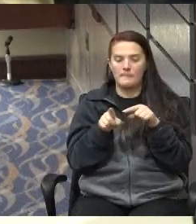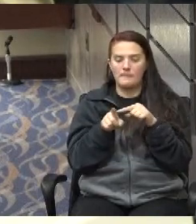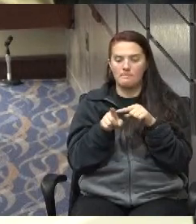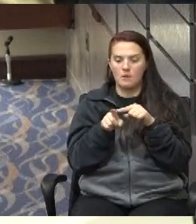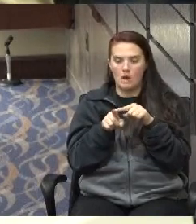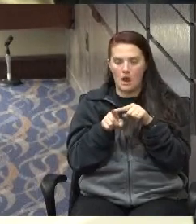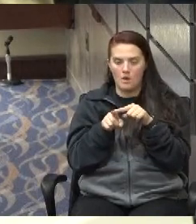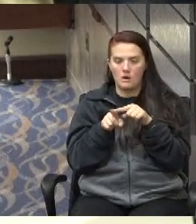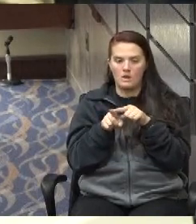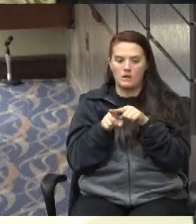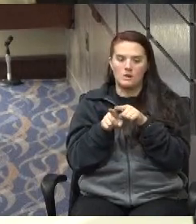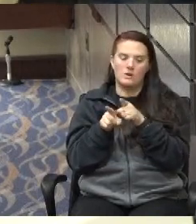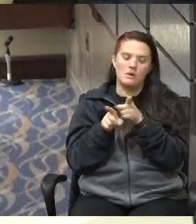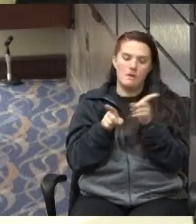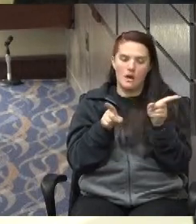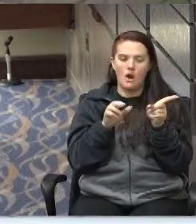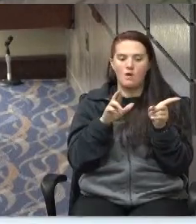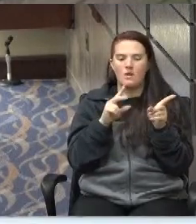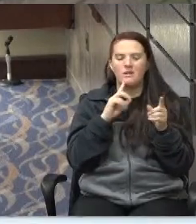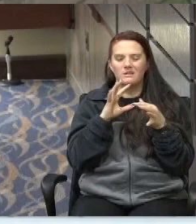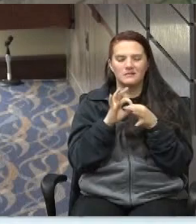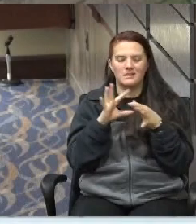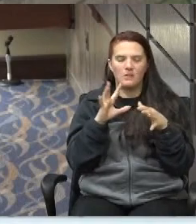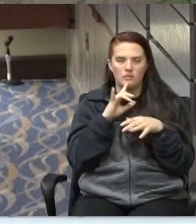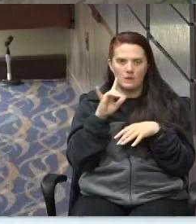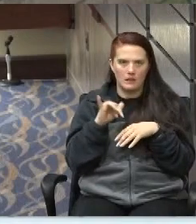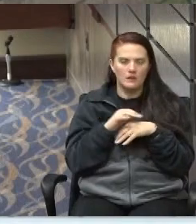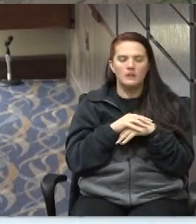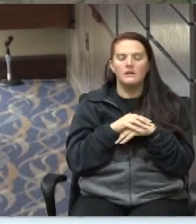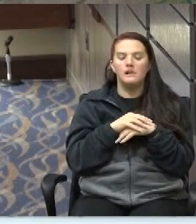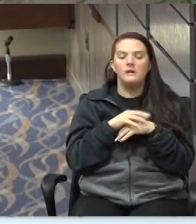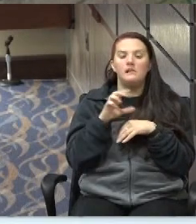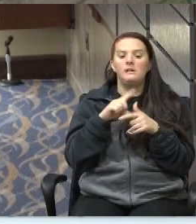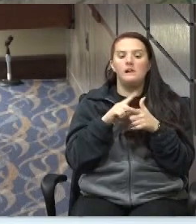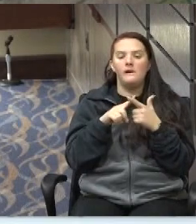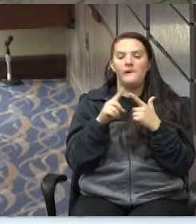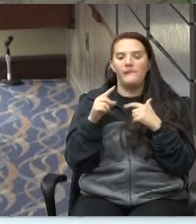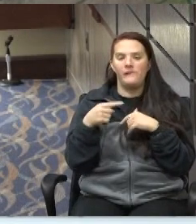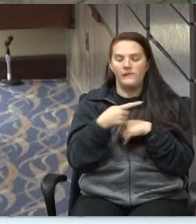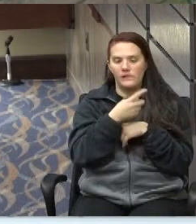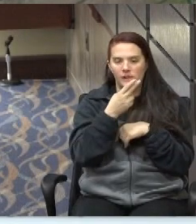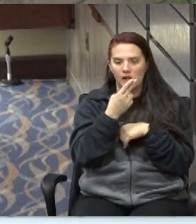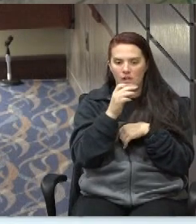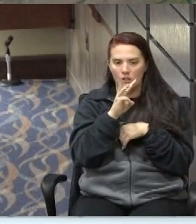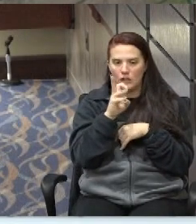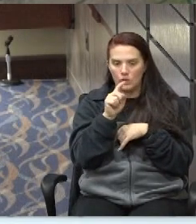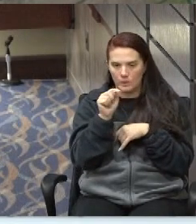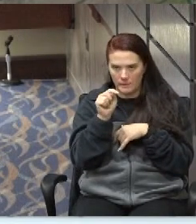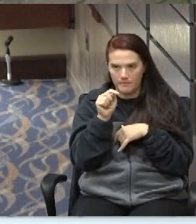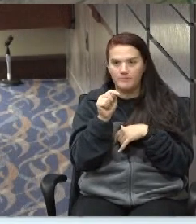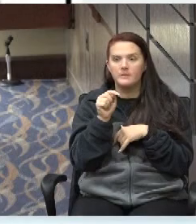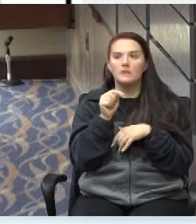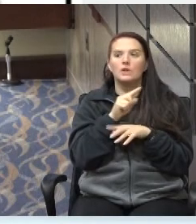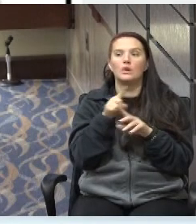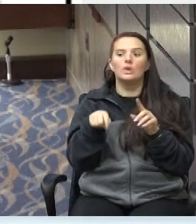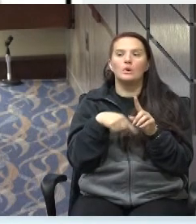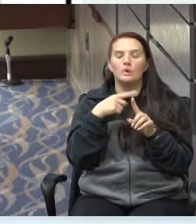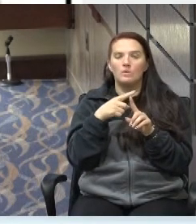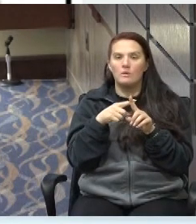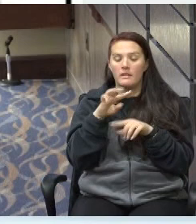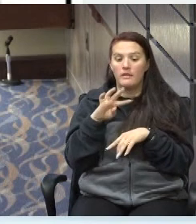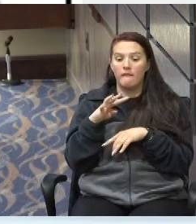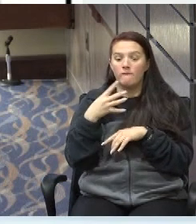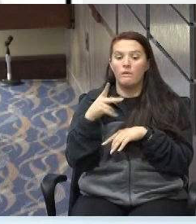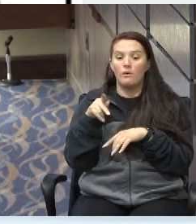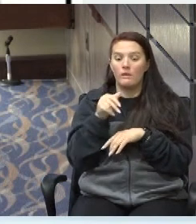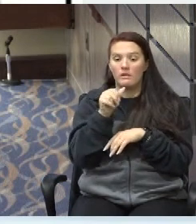and then turn back on Warren Road. They're disconnected basically, right. And then you go on to Hewitt. When the fourth